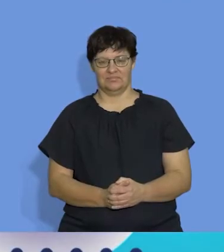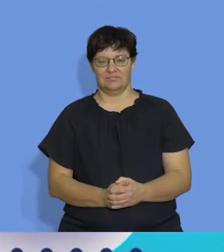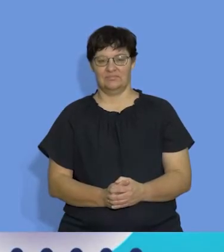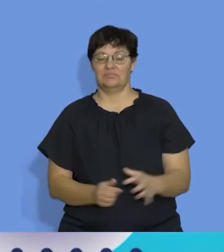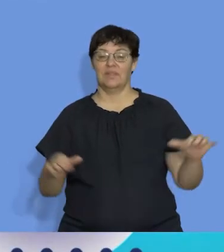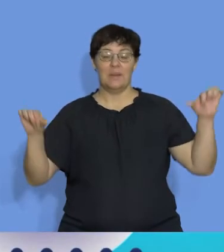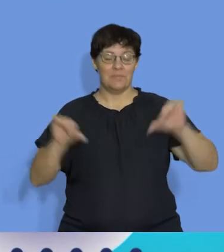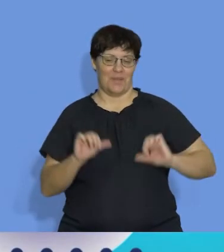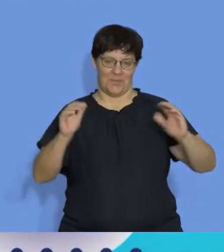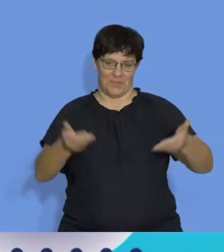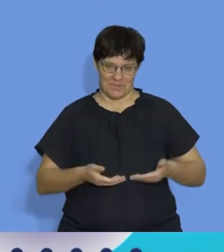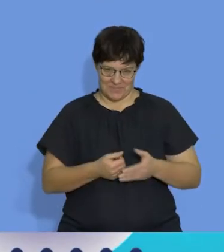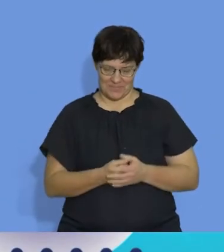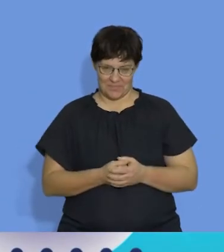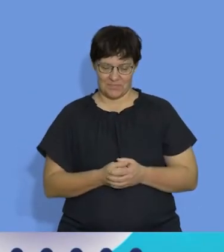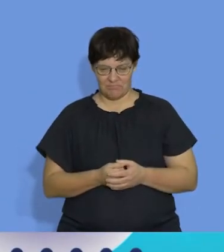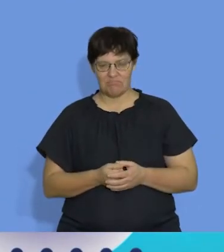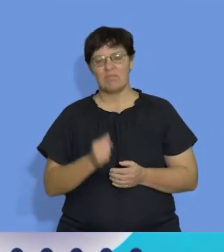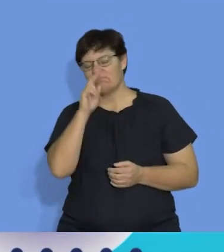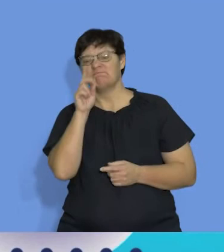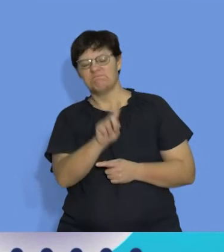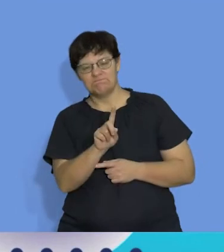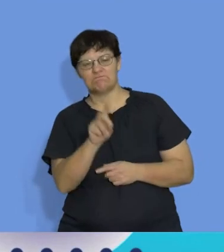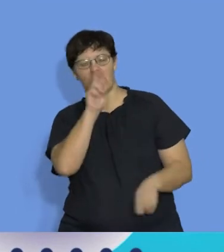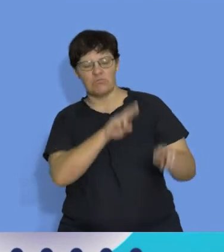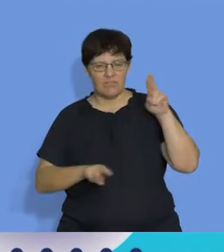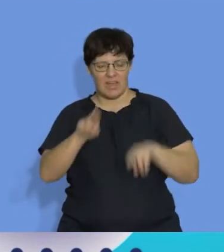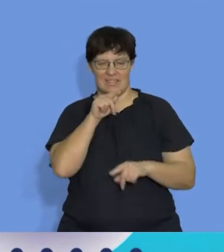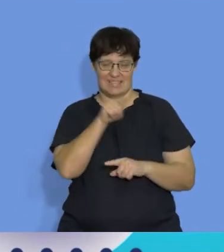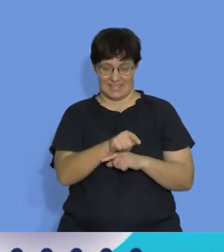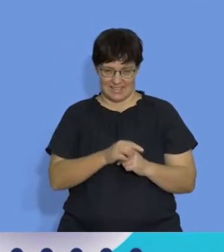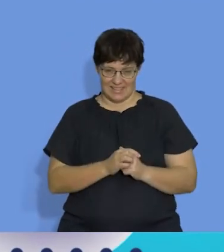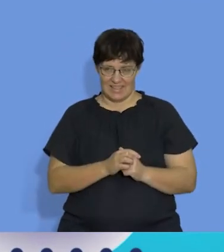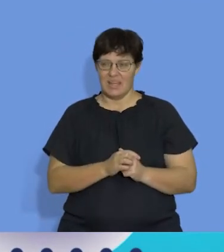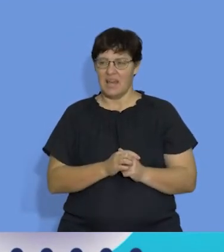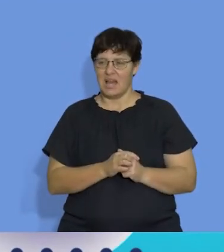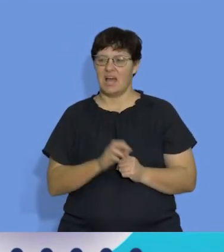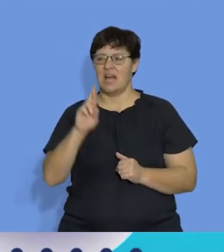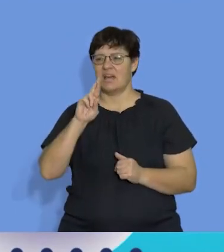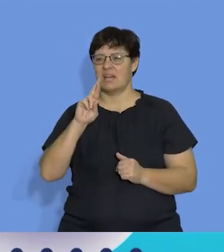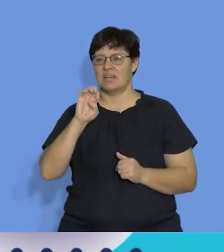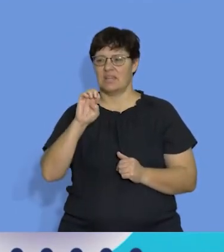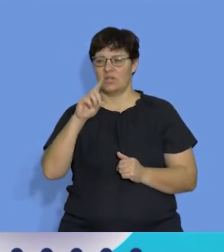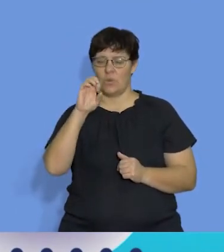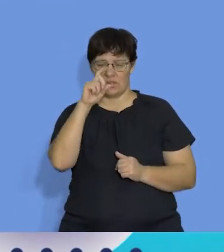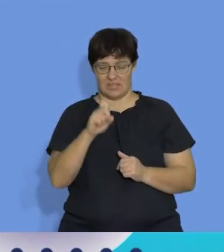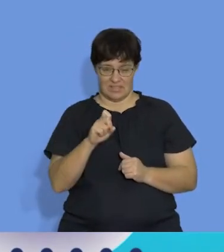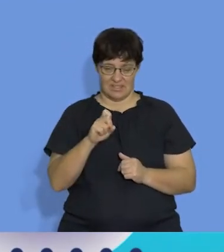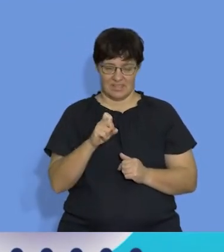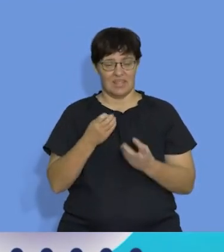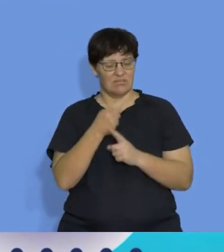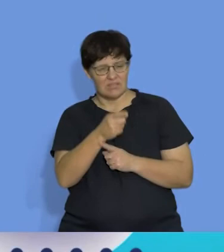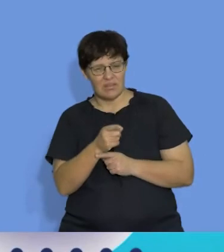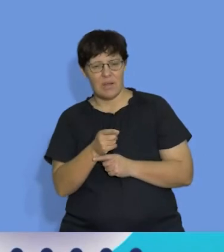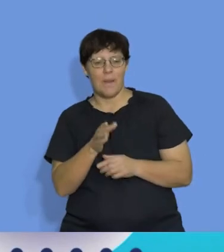Welcome back. We're still looking at revising redox reactions. We shall look at a couple of more examples and see how best we apply what